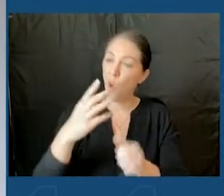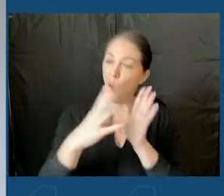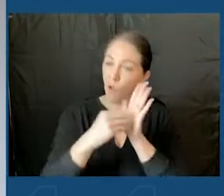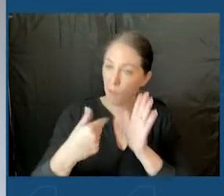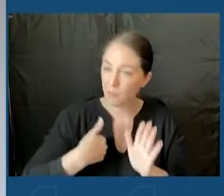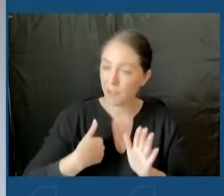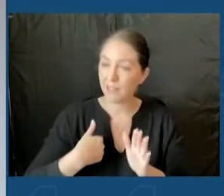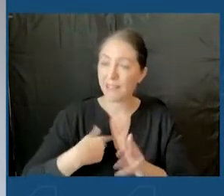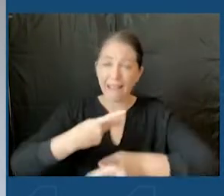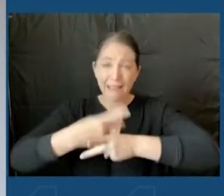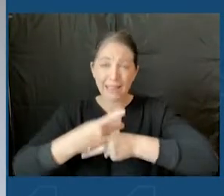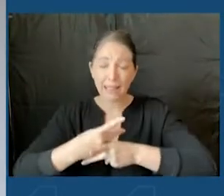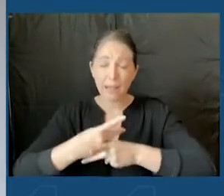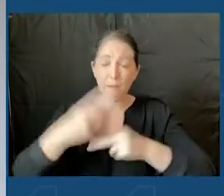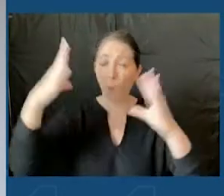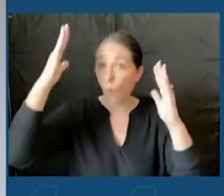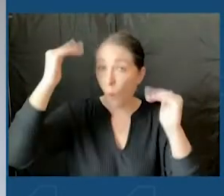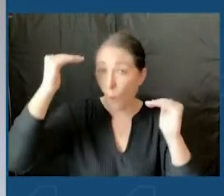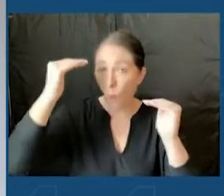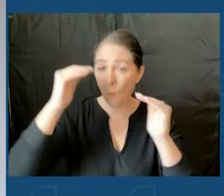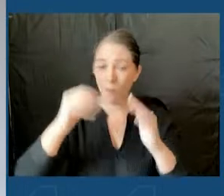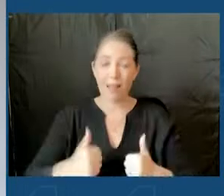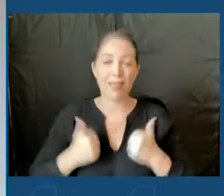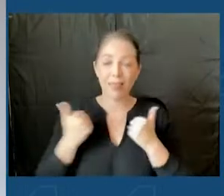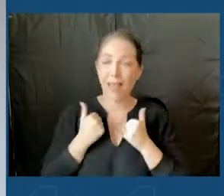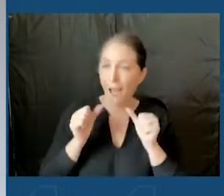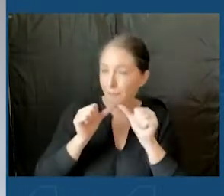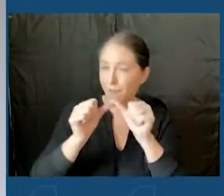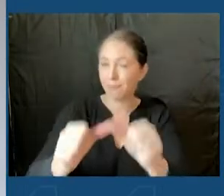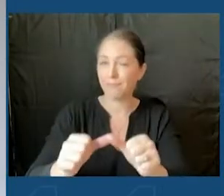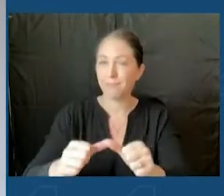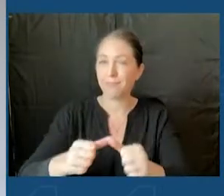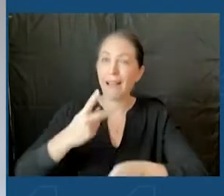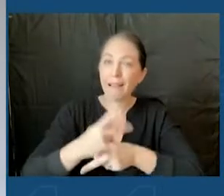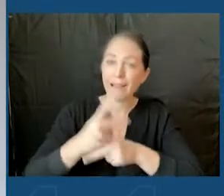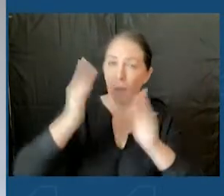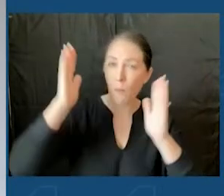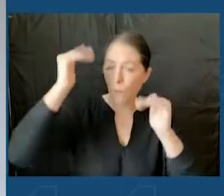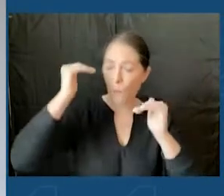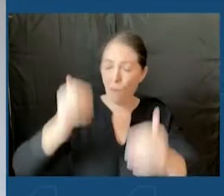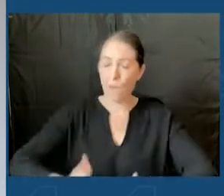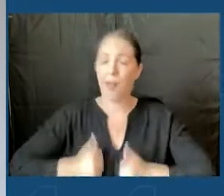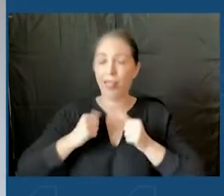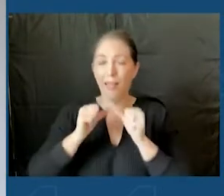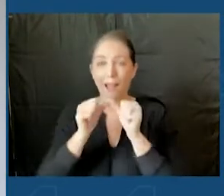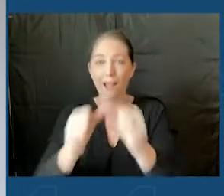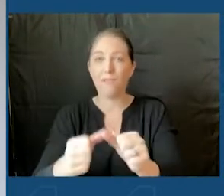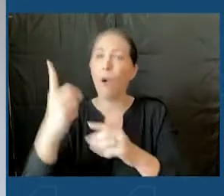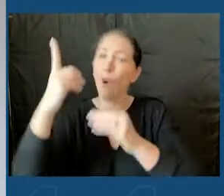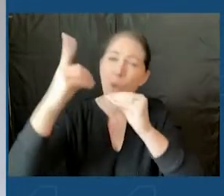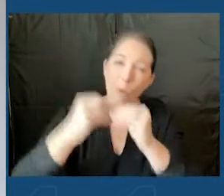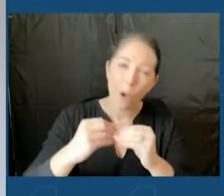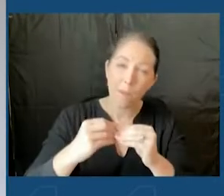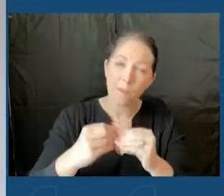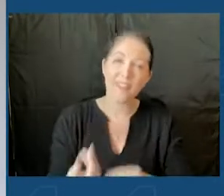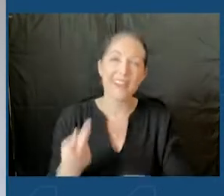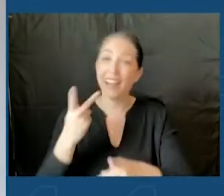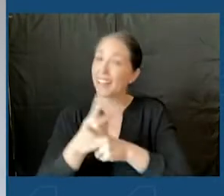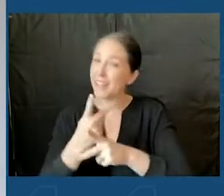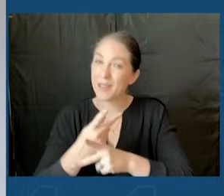loud. Keep hope alive. Say it again. Keep hope alive. One more time for the Holy Ghost.